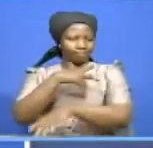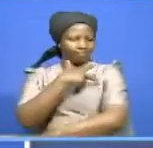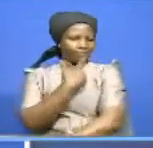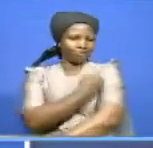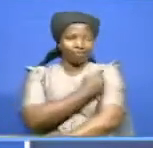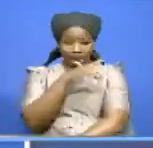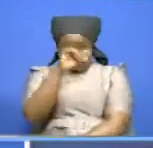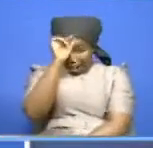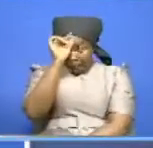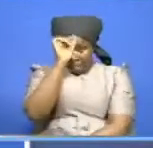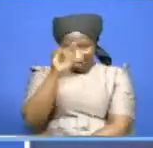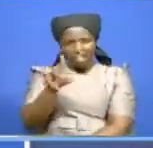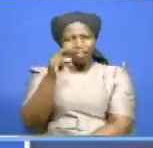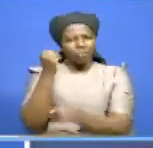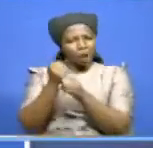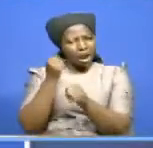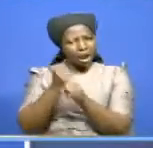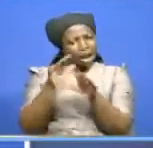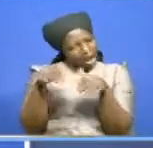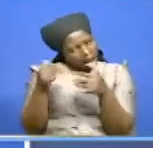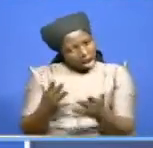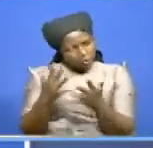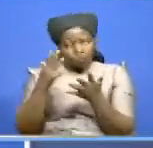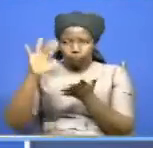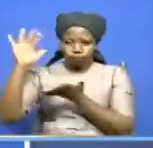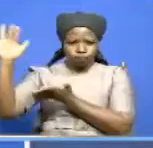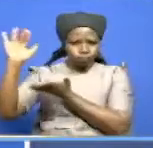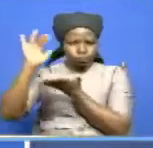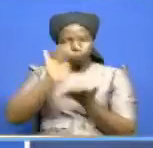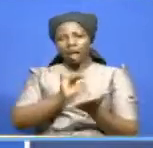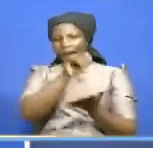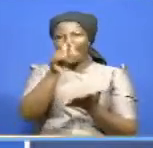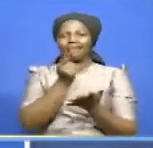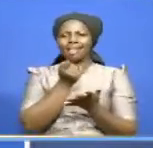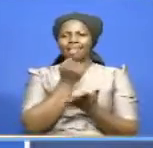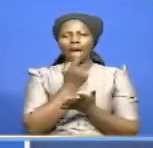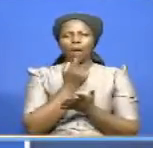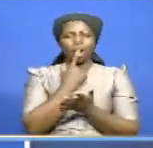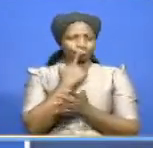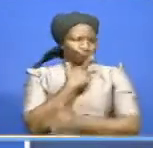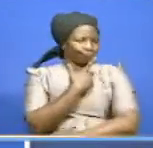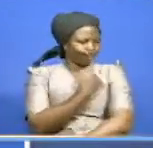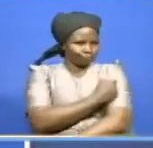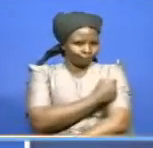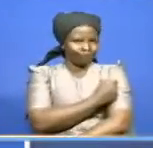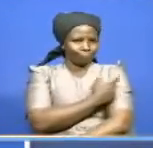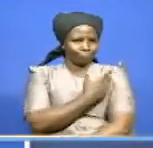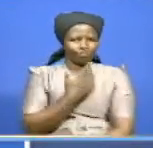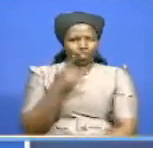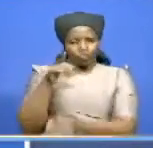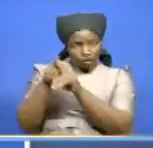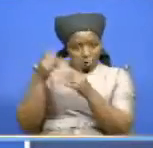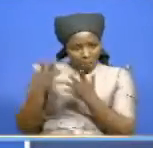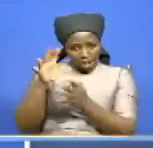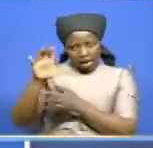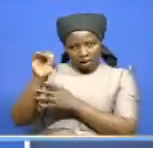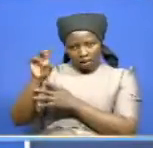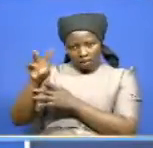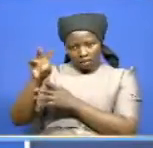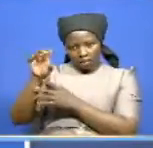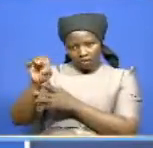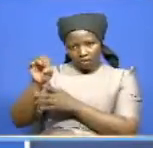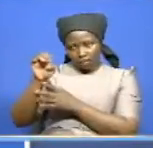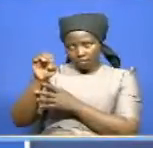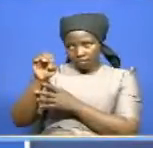The government is working on bringing in the second consignment of COVAX supplied vaccine in good